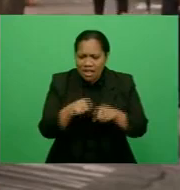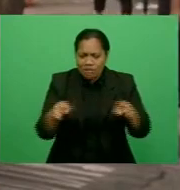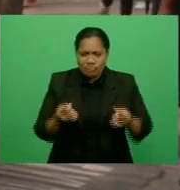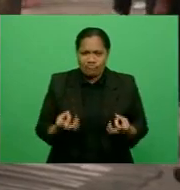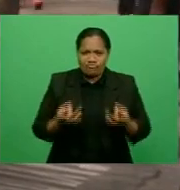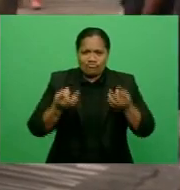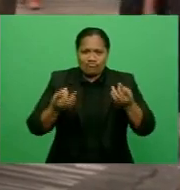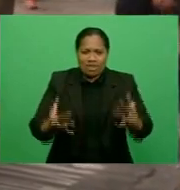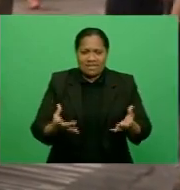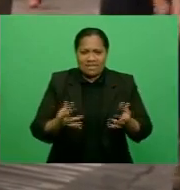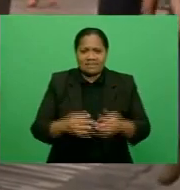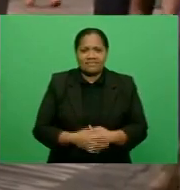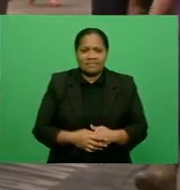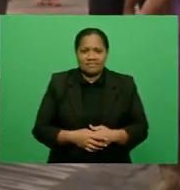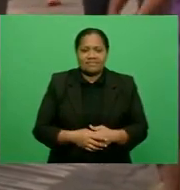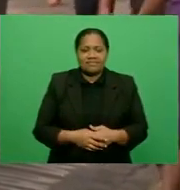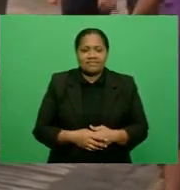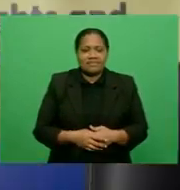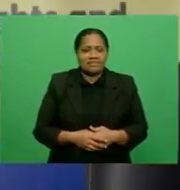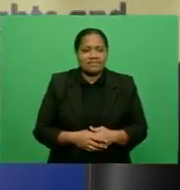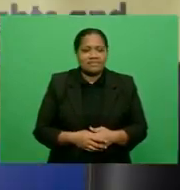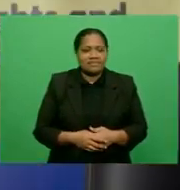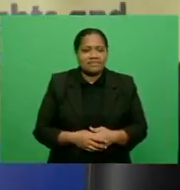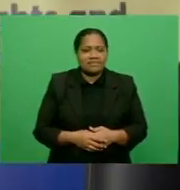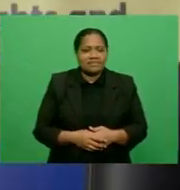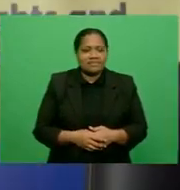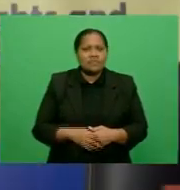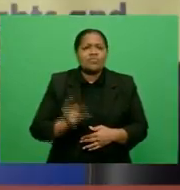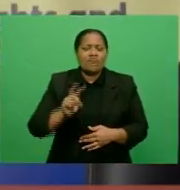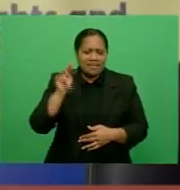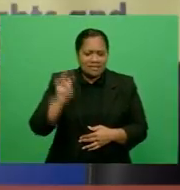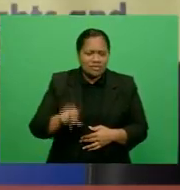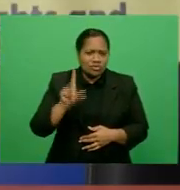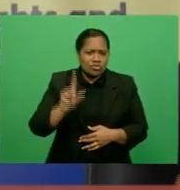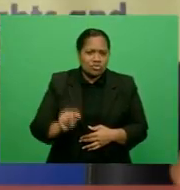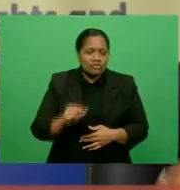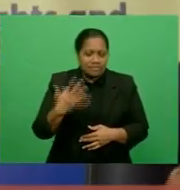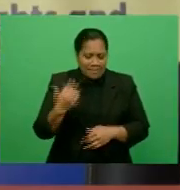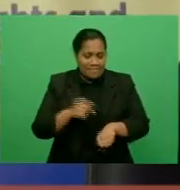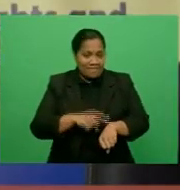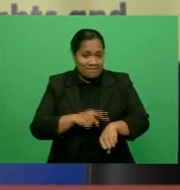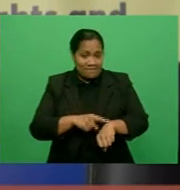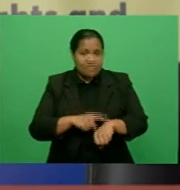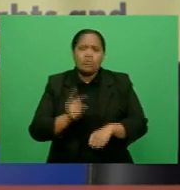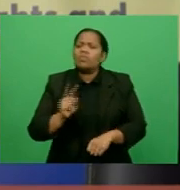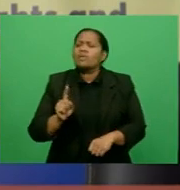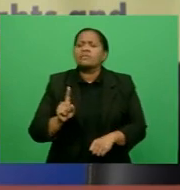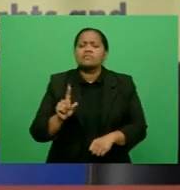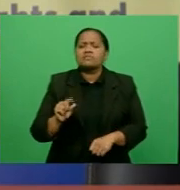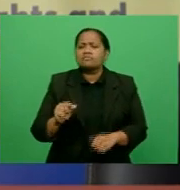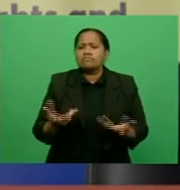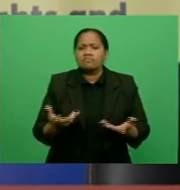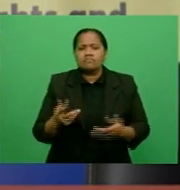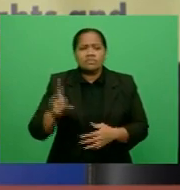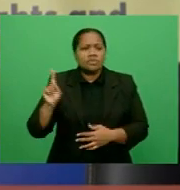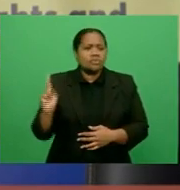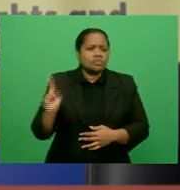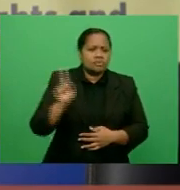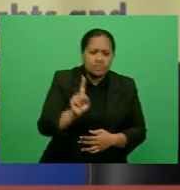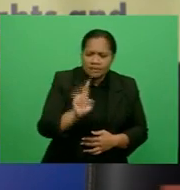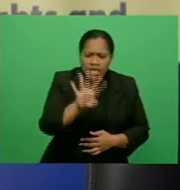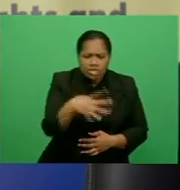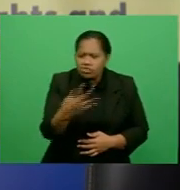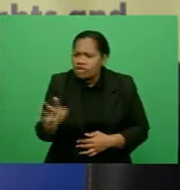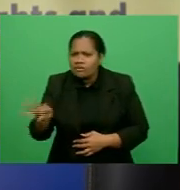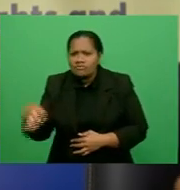advantage of the sale. What they need to do, they still have time, so what they need to do is they need to go around and check the prices now,